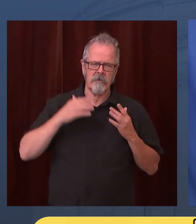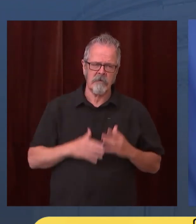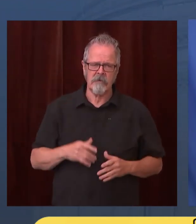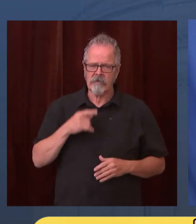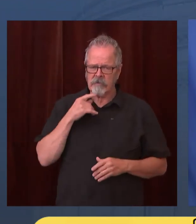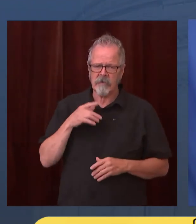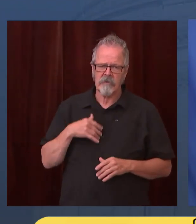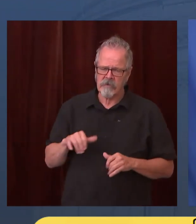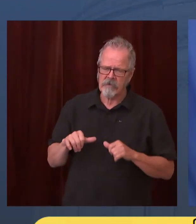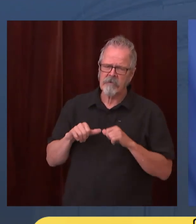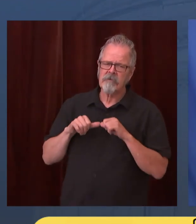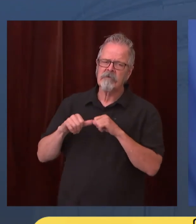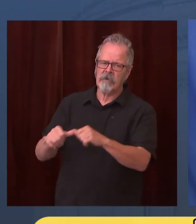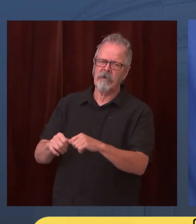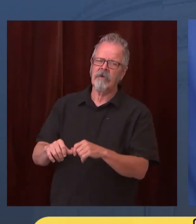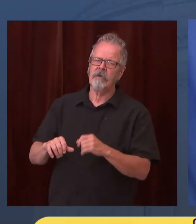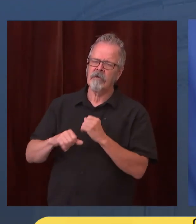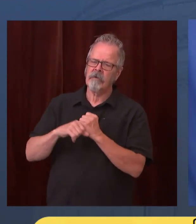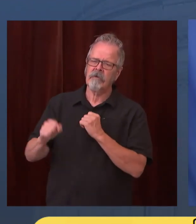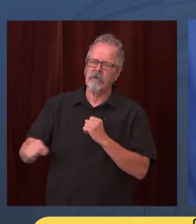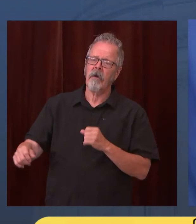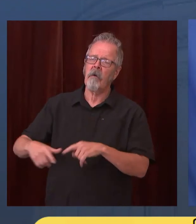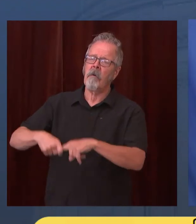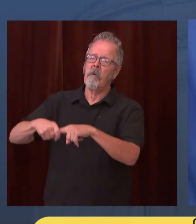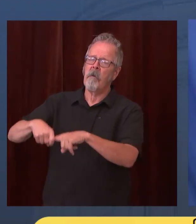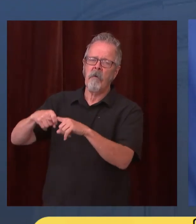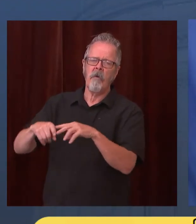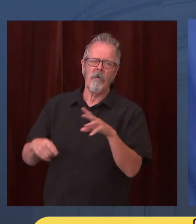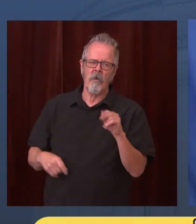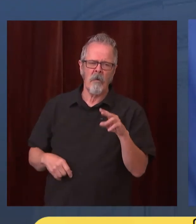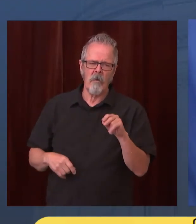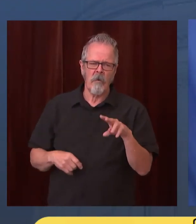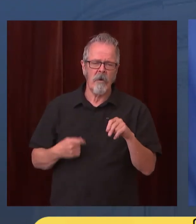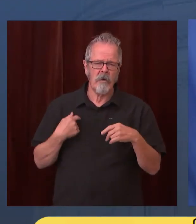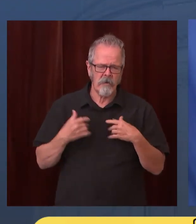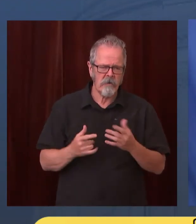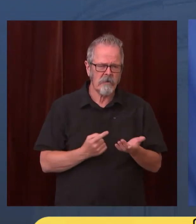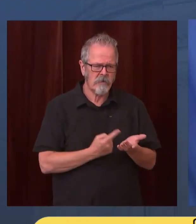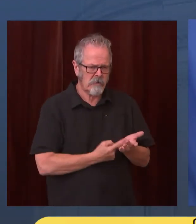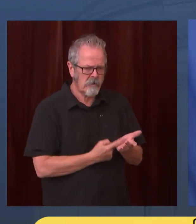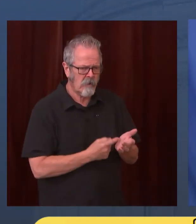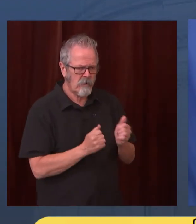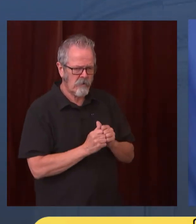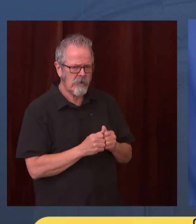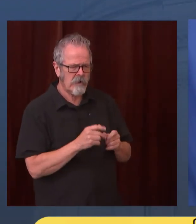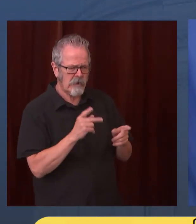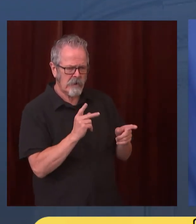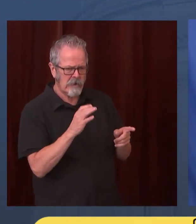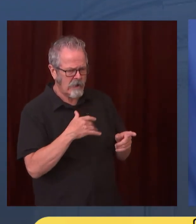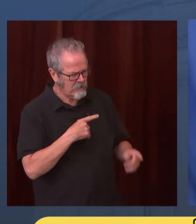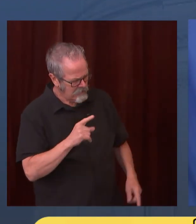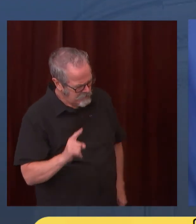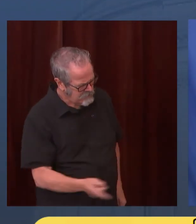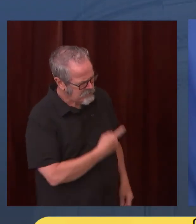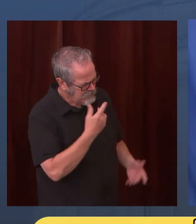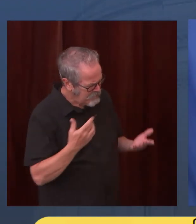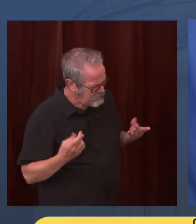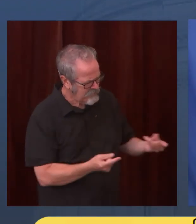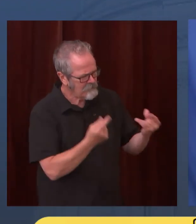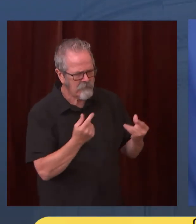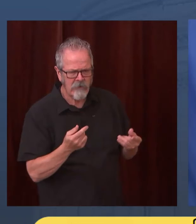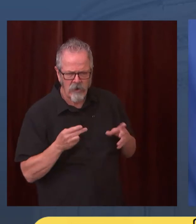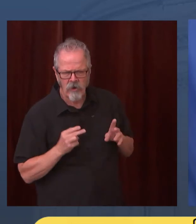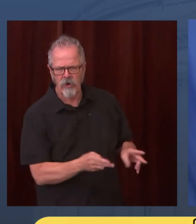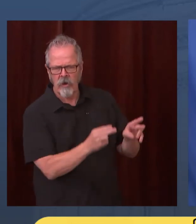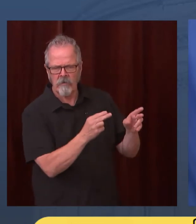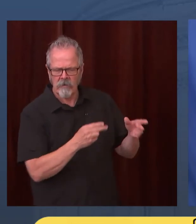be discussions we're having them in the next few days. So we hope that there can be substantial progress on that and that that would not be necessary. Any idea